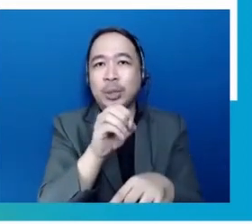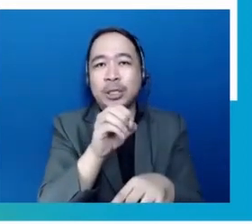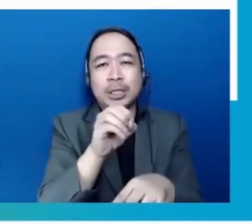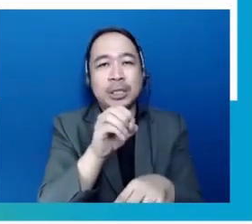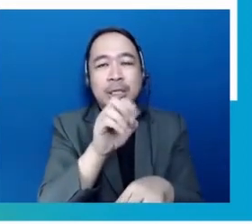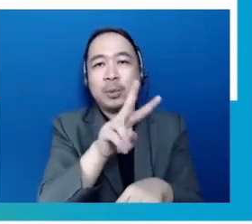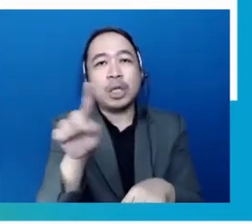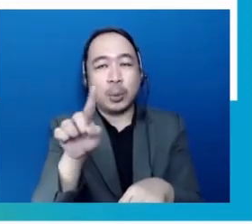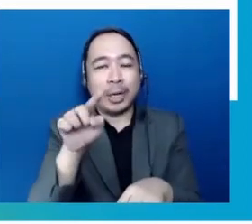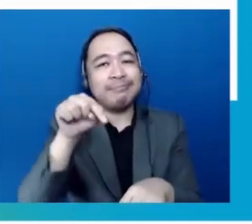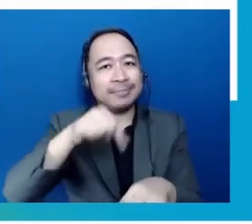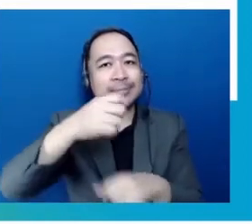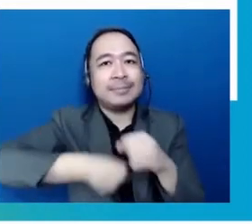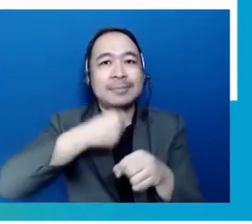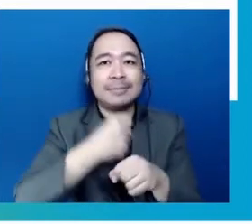But the